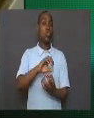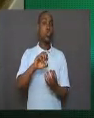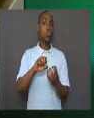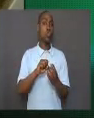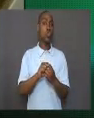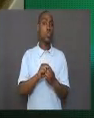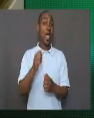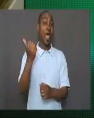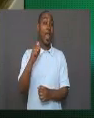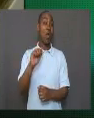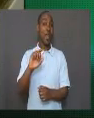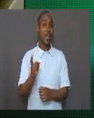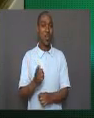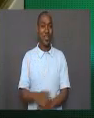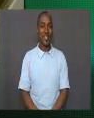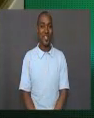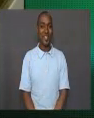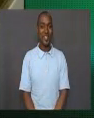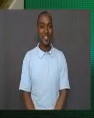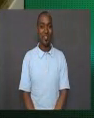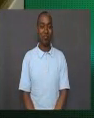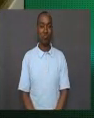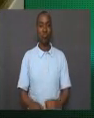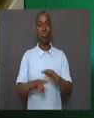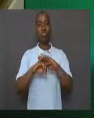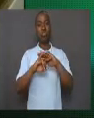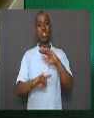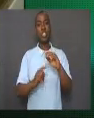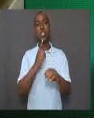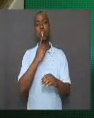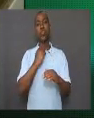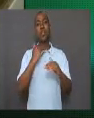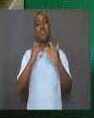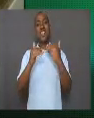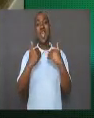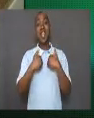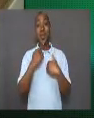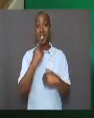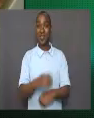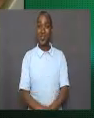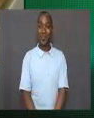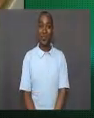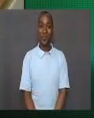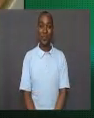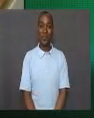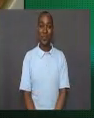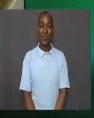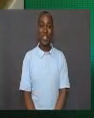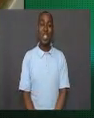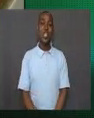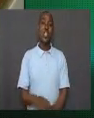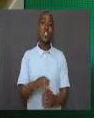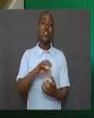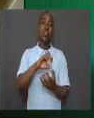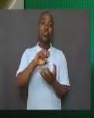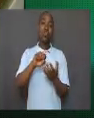is green, there is a low concentration of sugar. If the